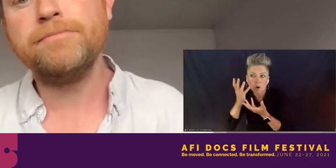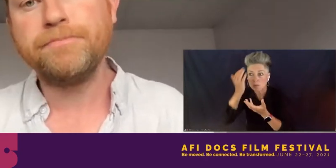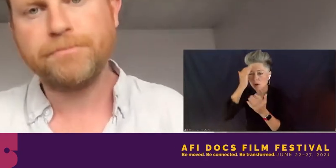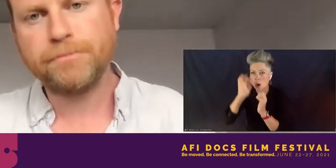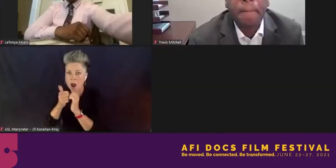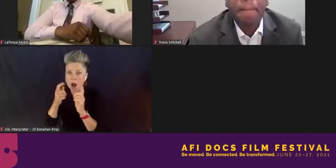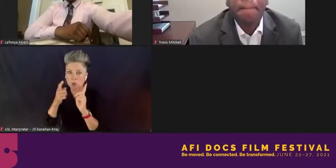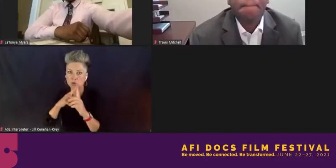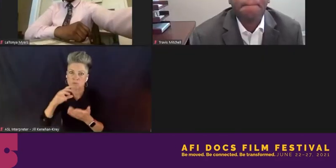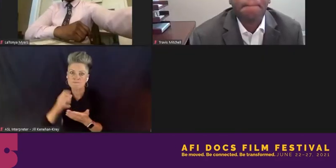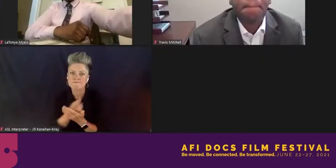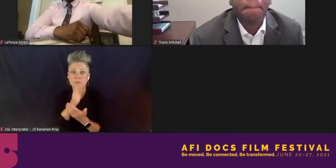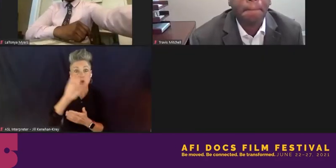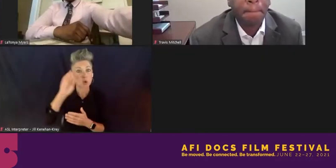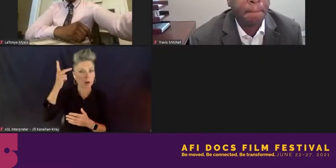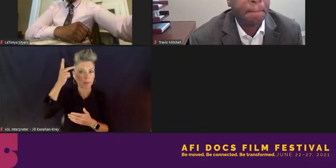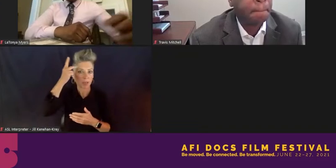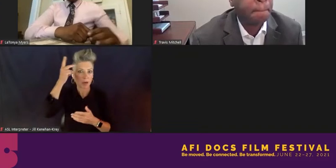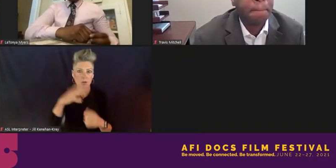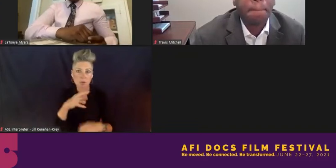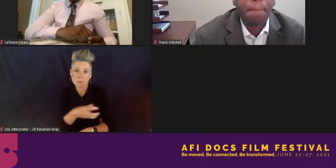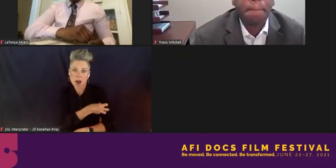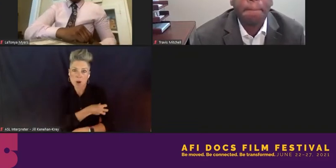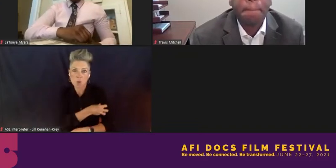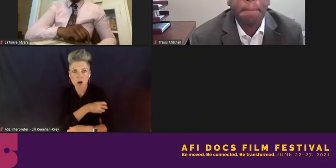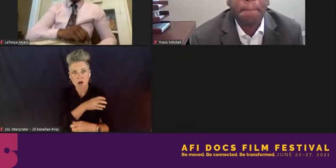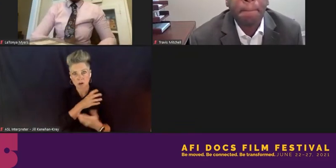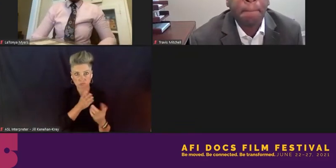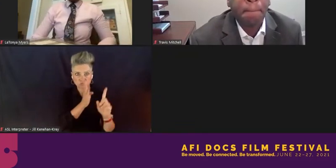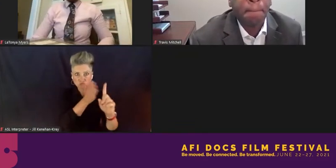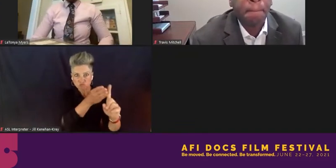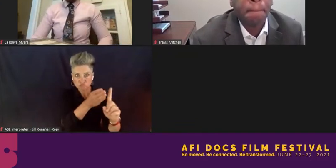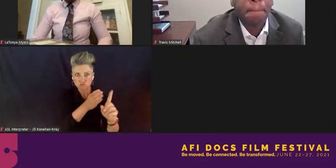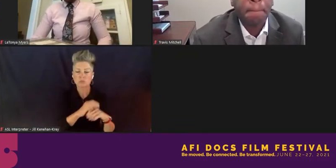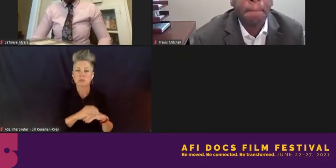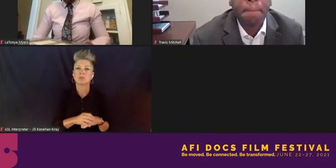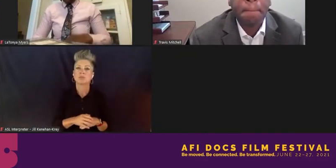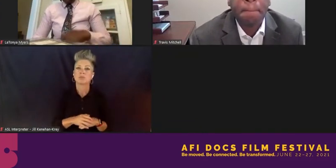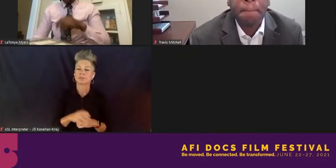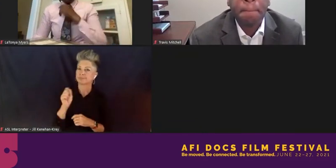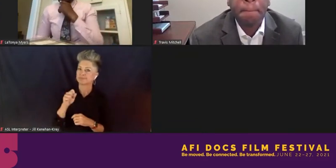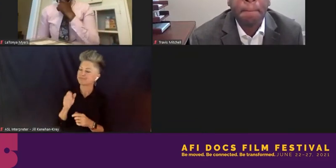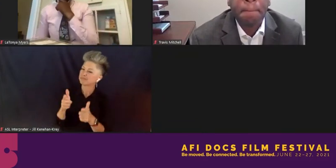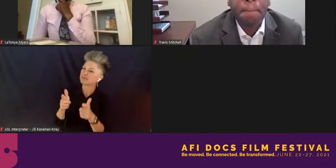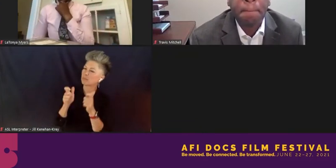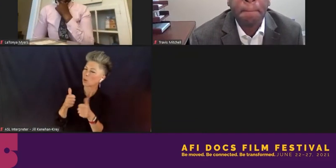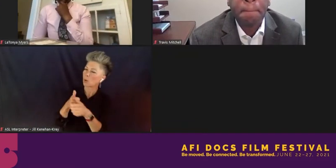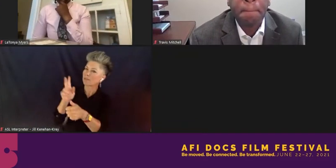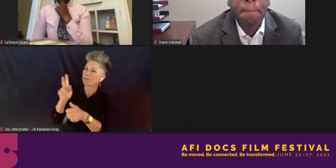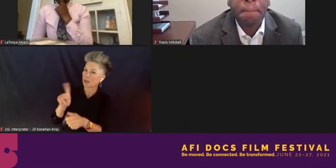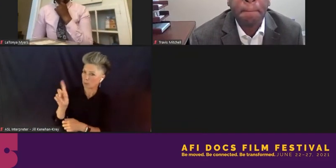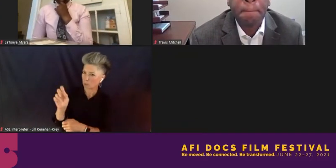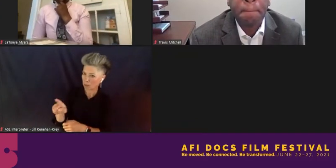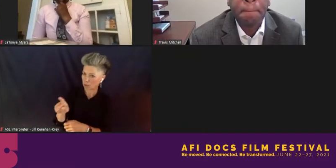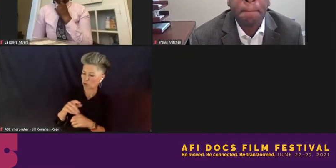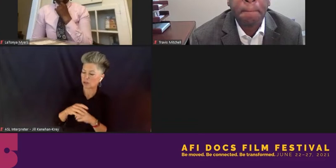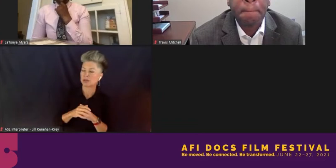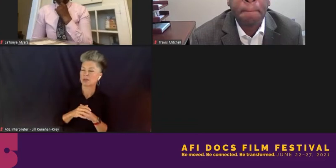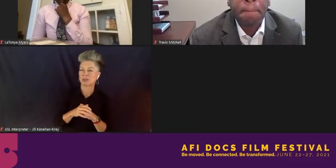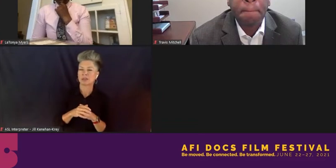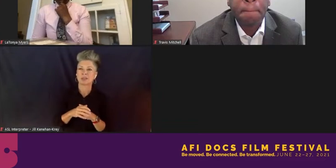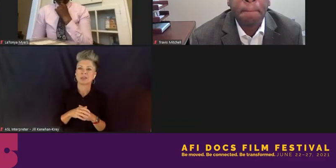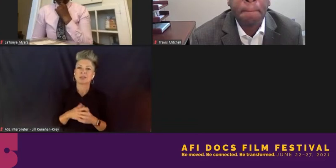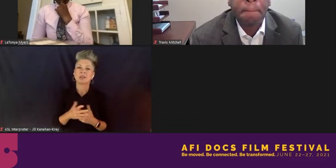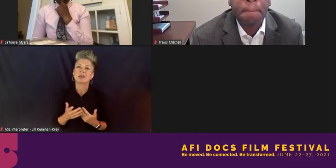agency. Absolutely, yeah, thank you for that, and just a quick follow-up question, and as we set the table here for this